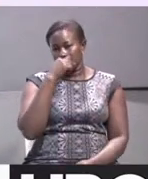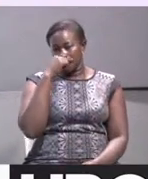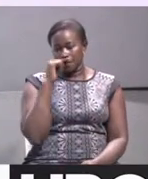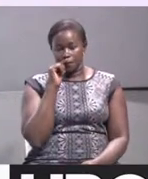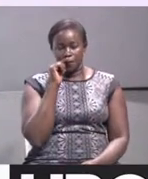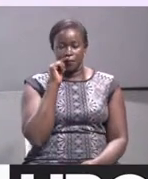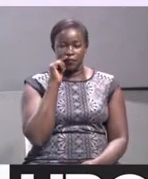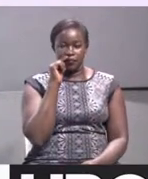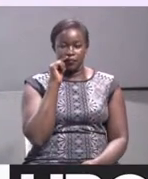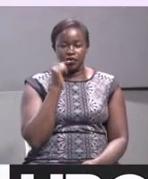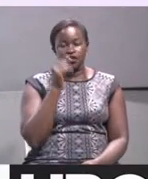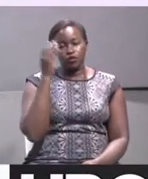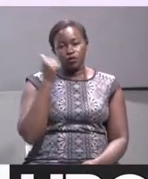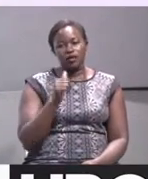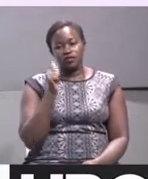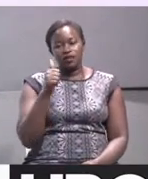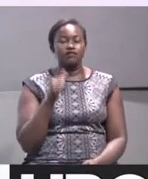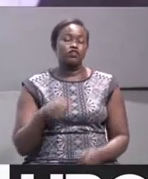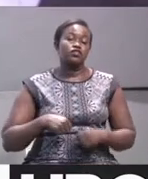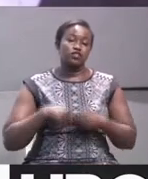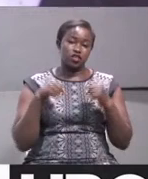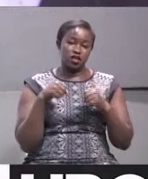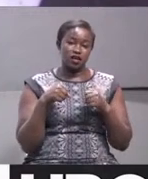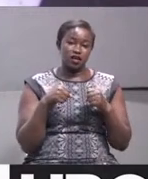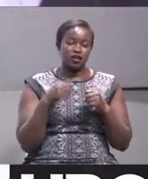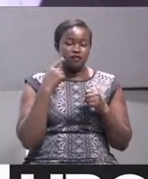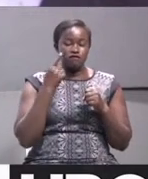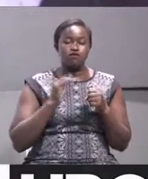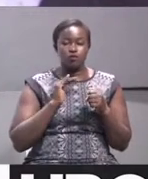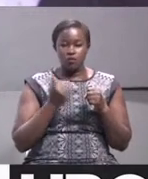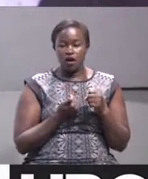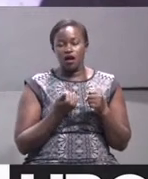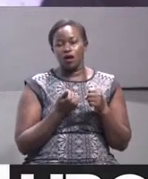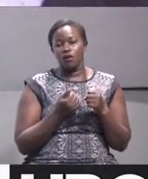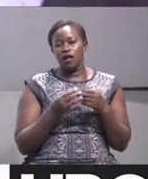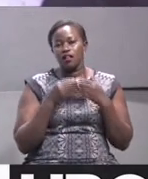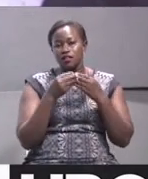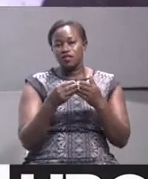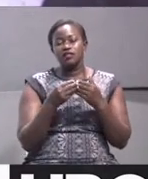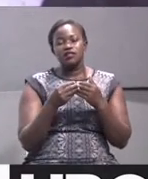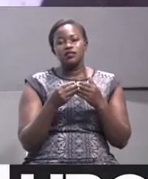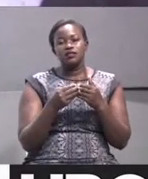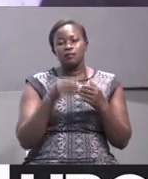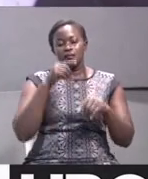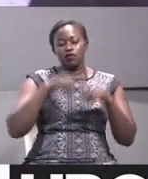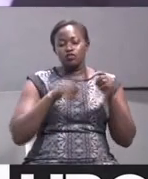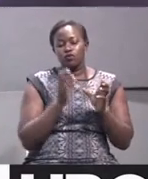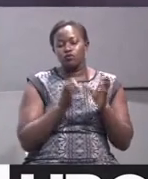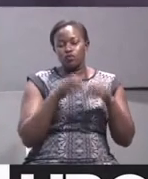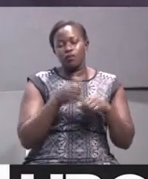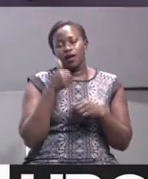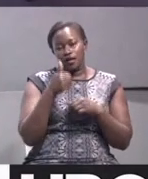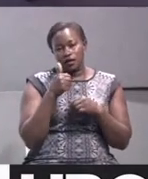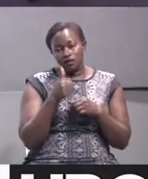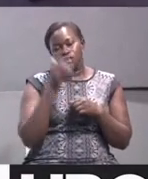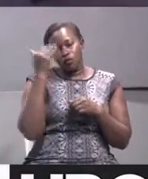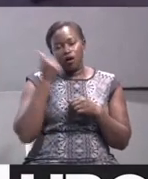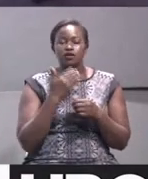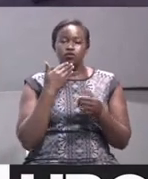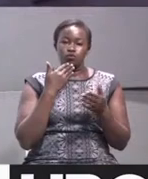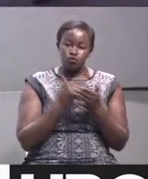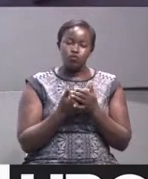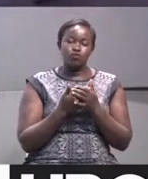Museveni, who happens to be the chair of our ruling party, that is the NRM, for the good stewardship,